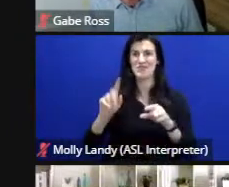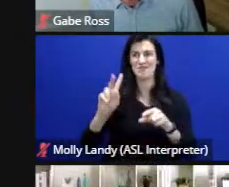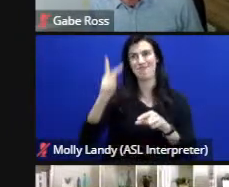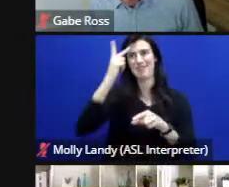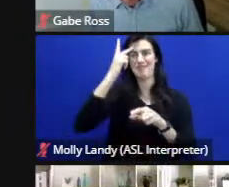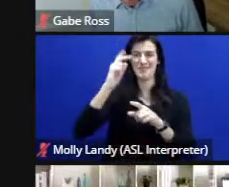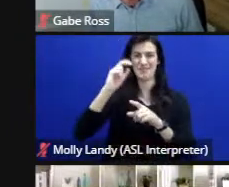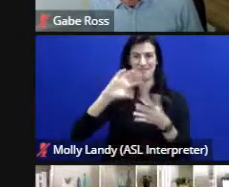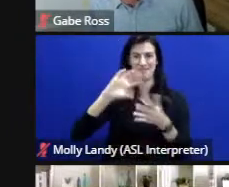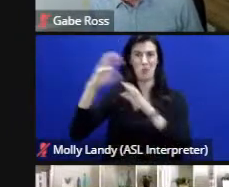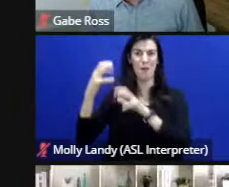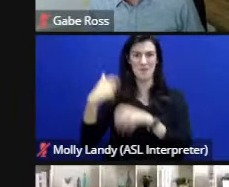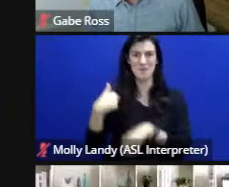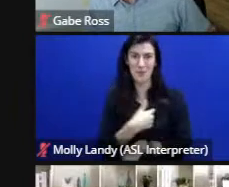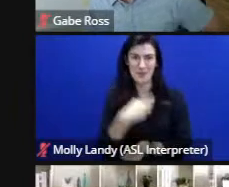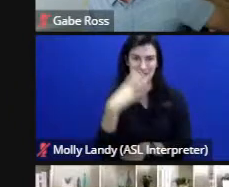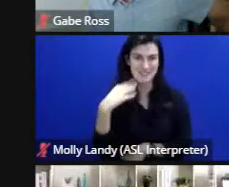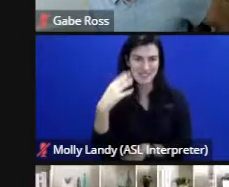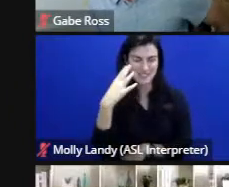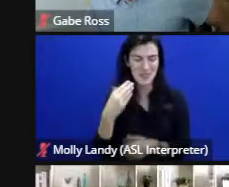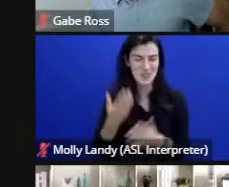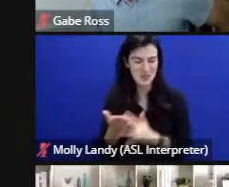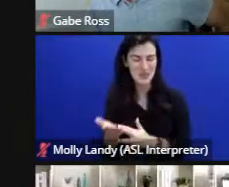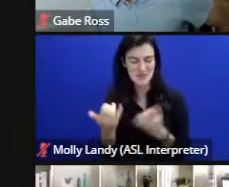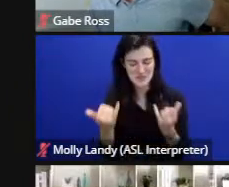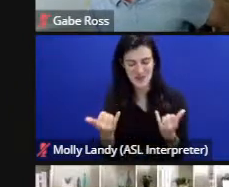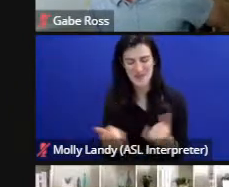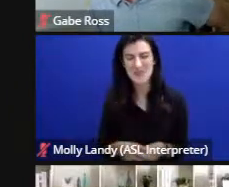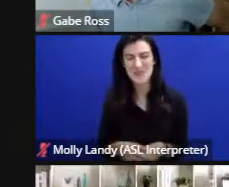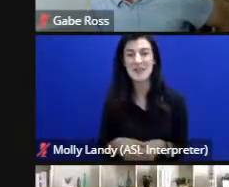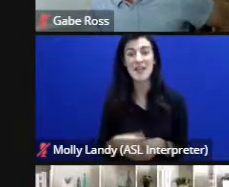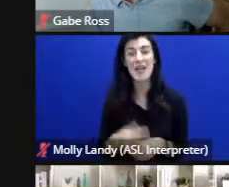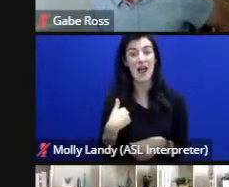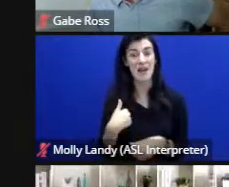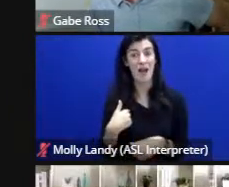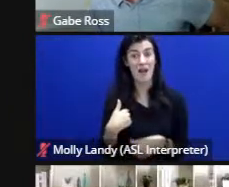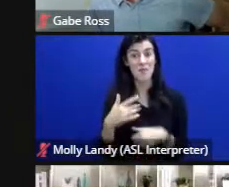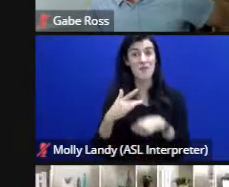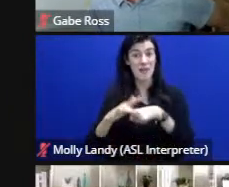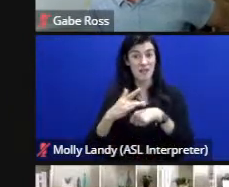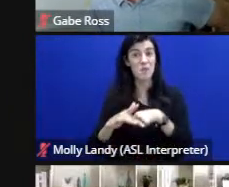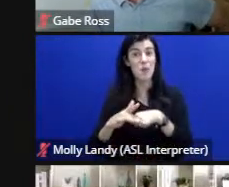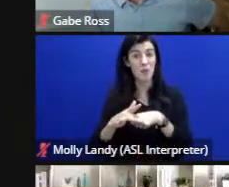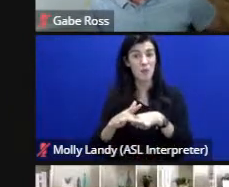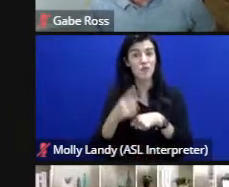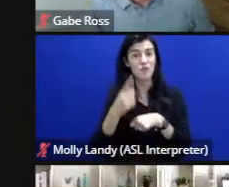are all living through. And I am available to answer any questions you may have.